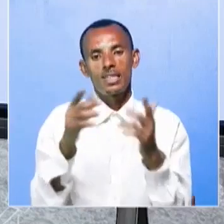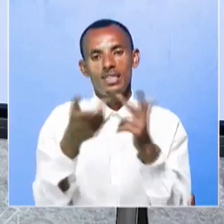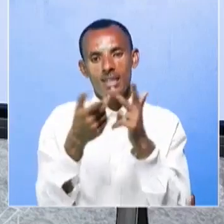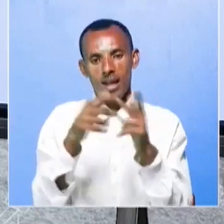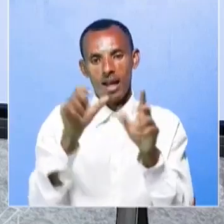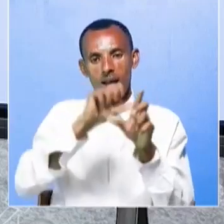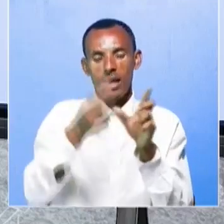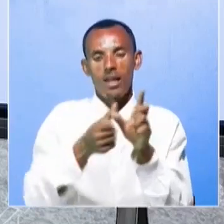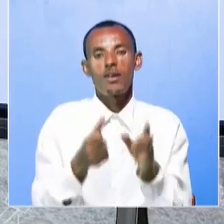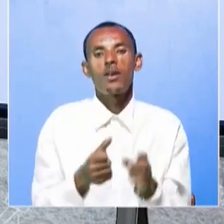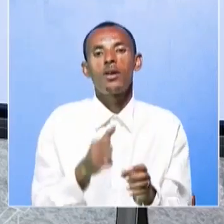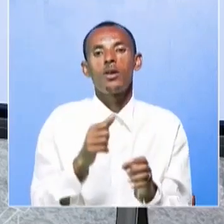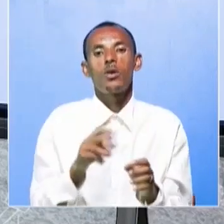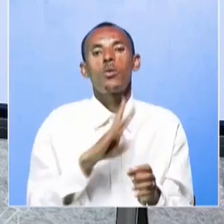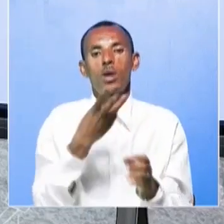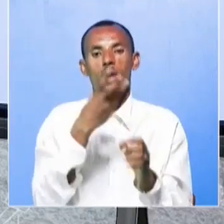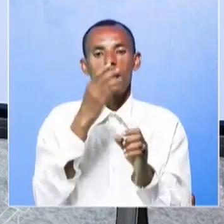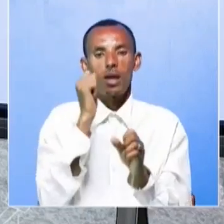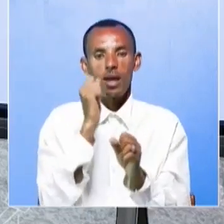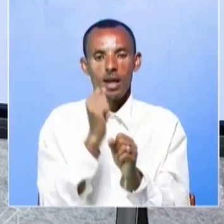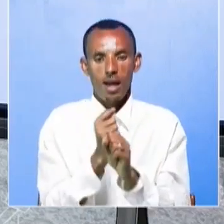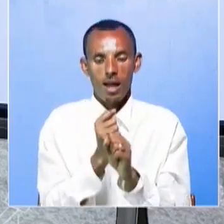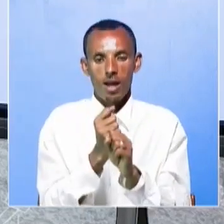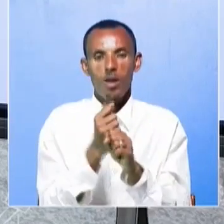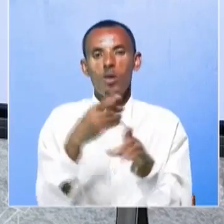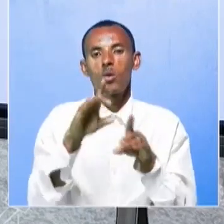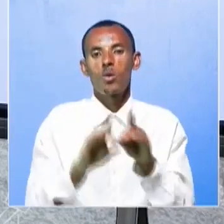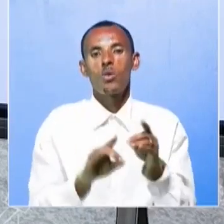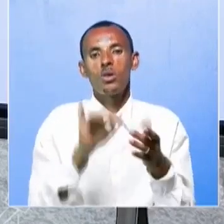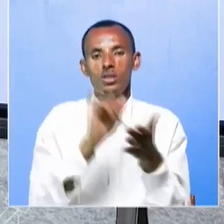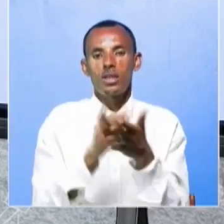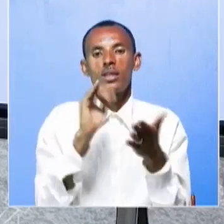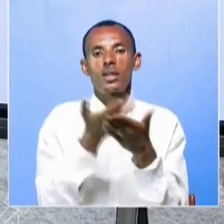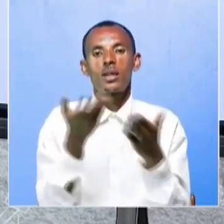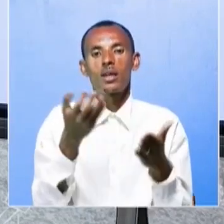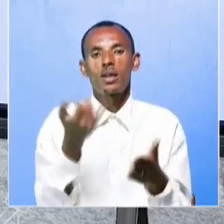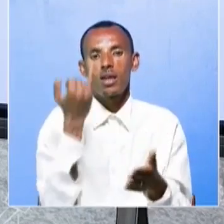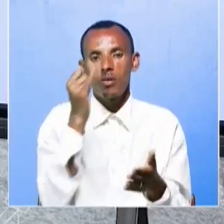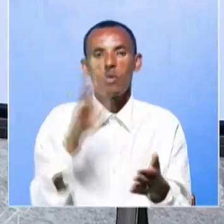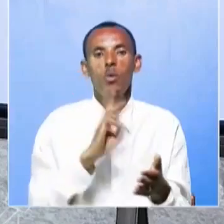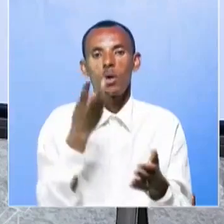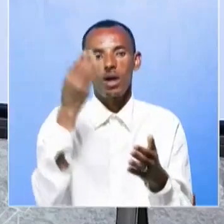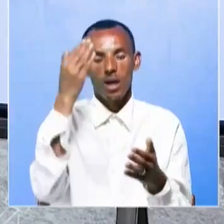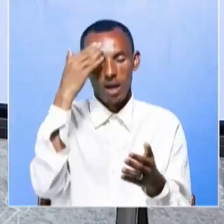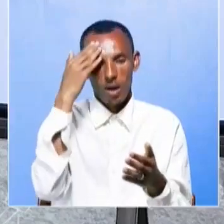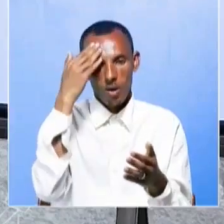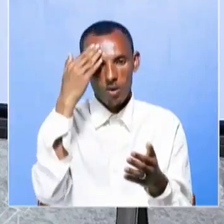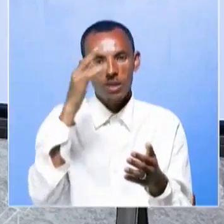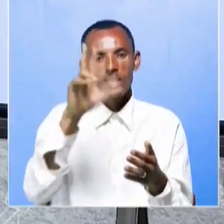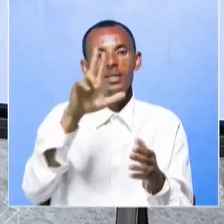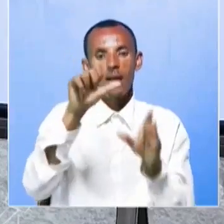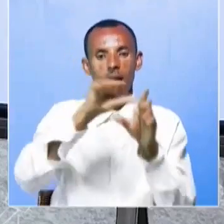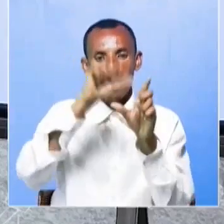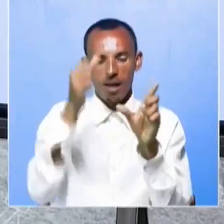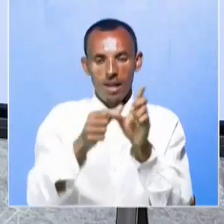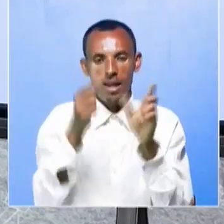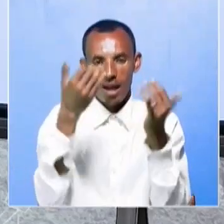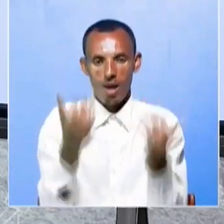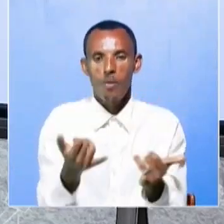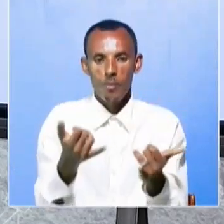So we can do that thing if we know their third angles. Okay,